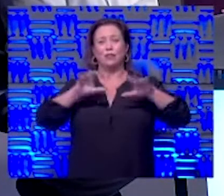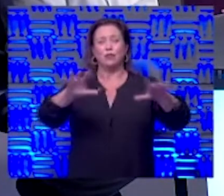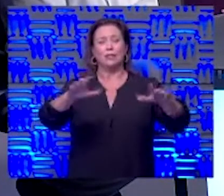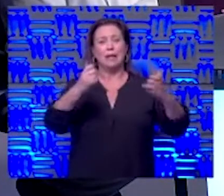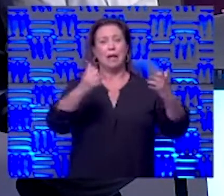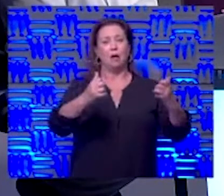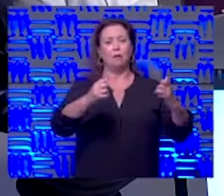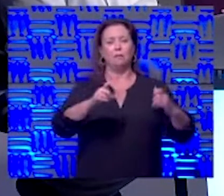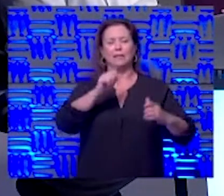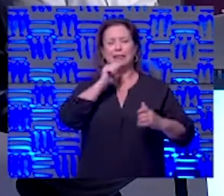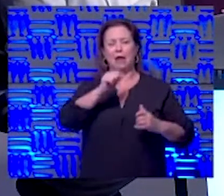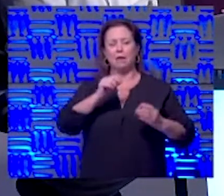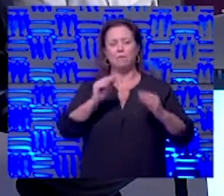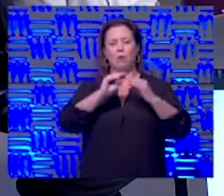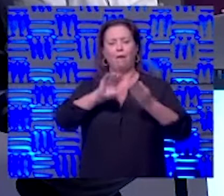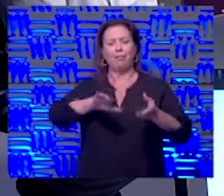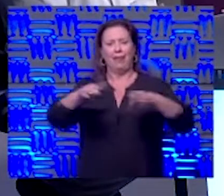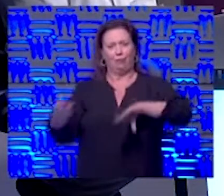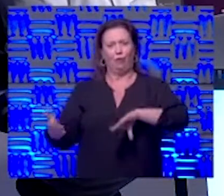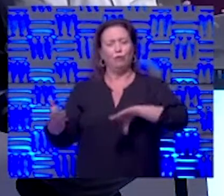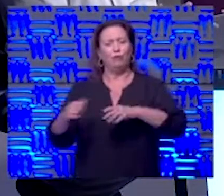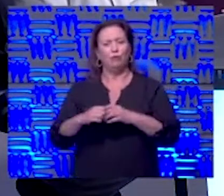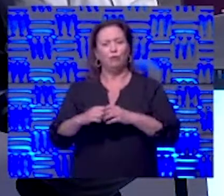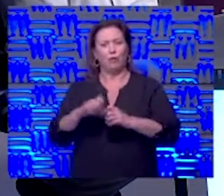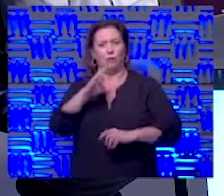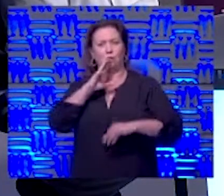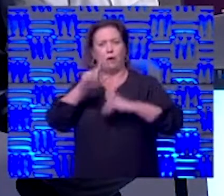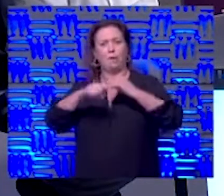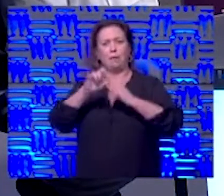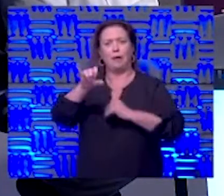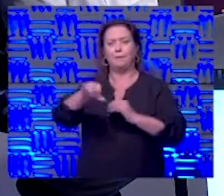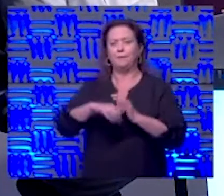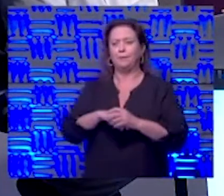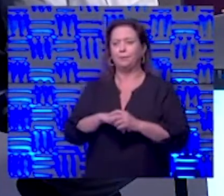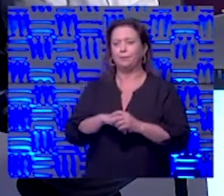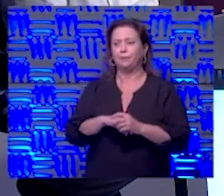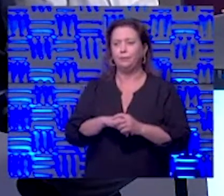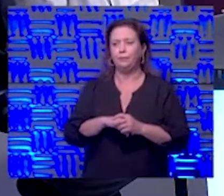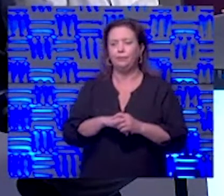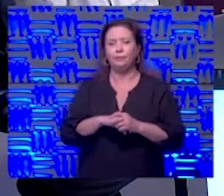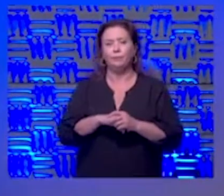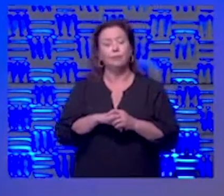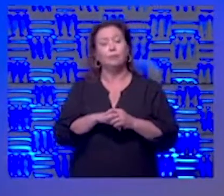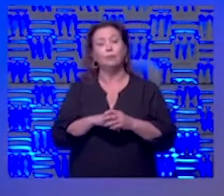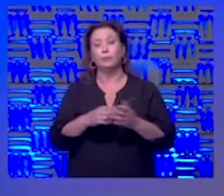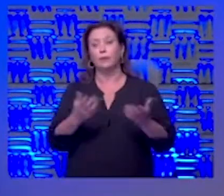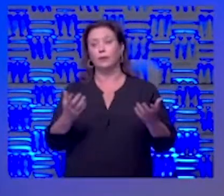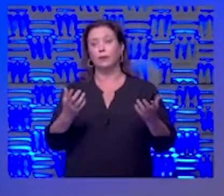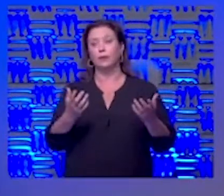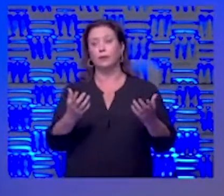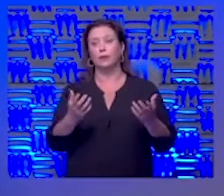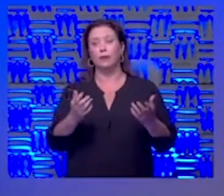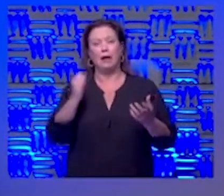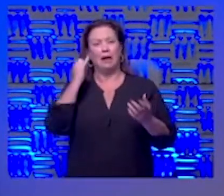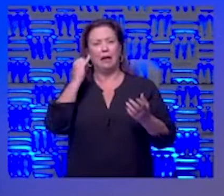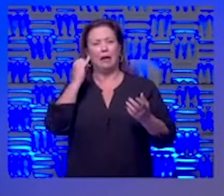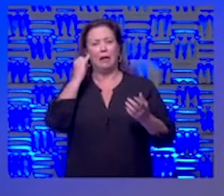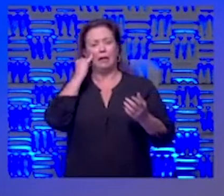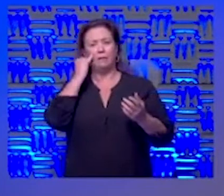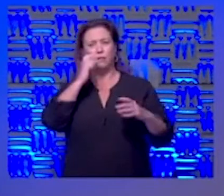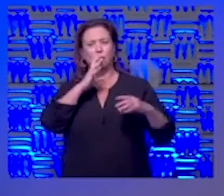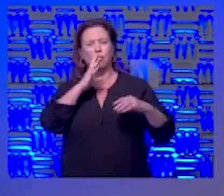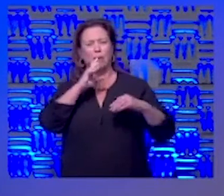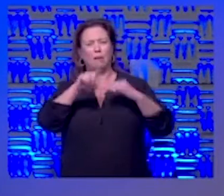lethal. Can you speak to that, please? Go Me? for it. Okay. Yeah, I don't know if she's referring, there